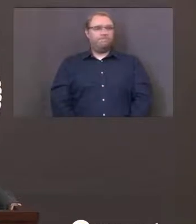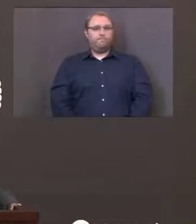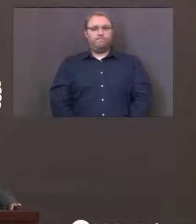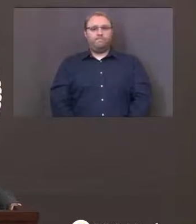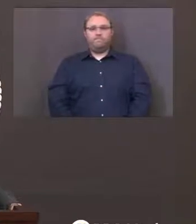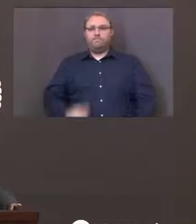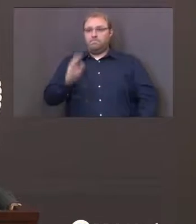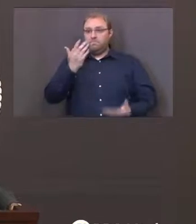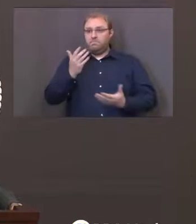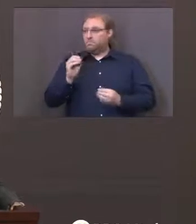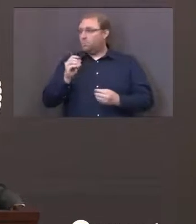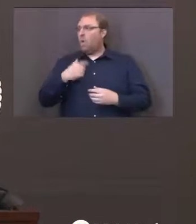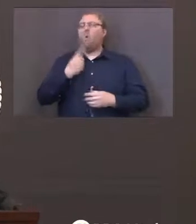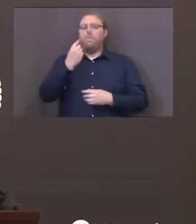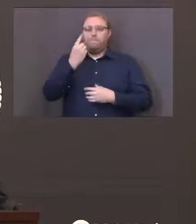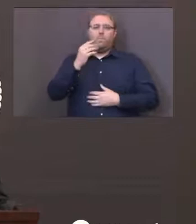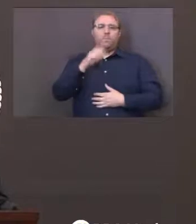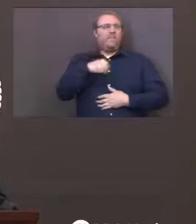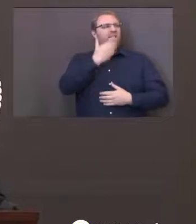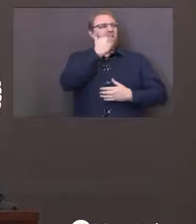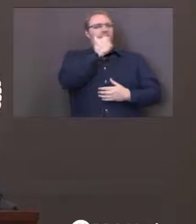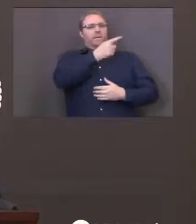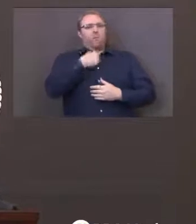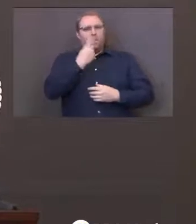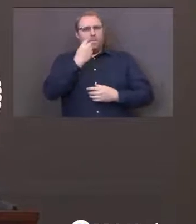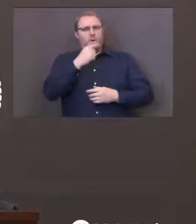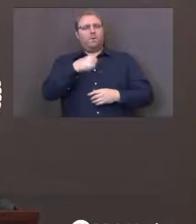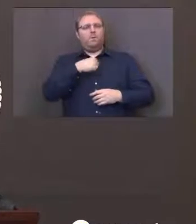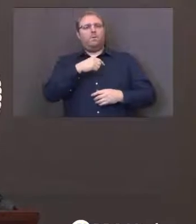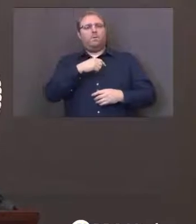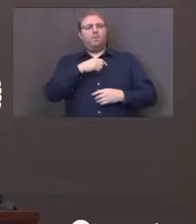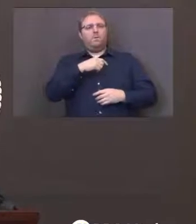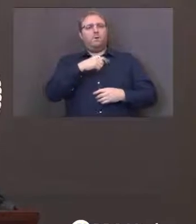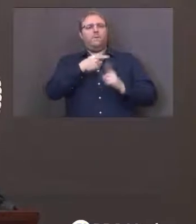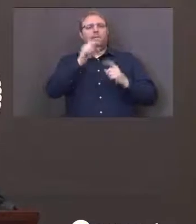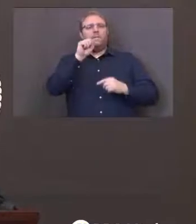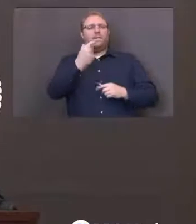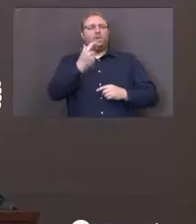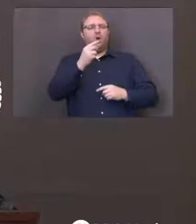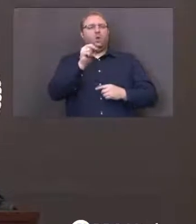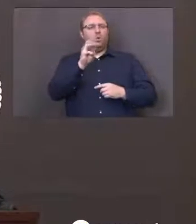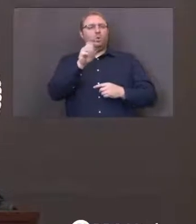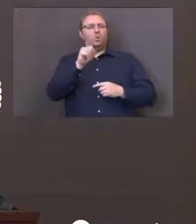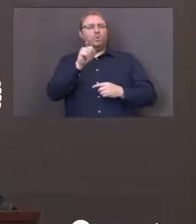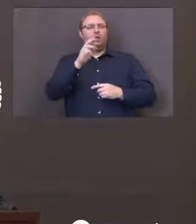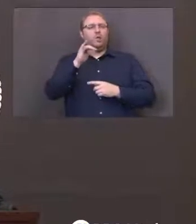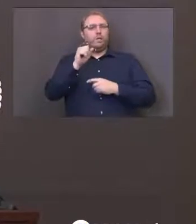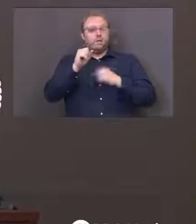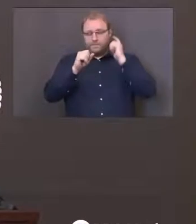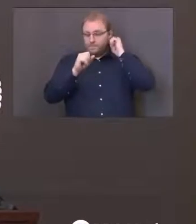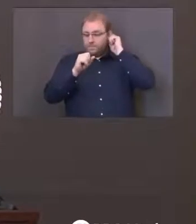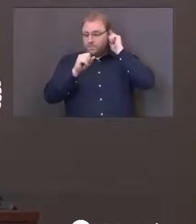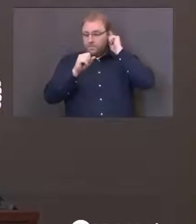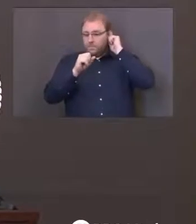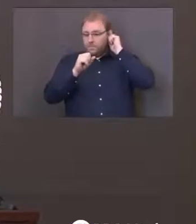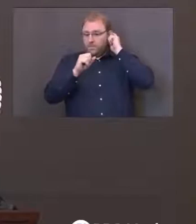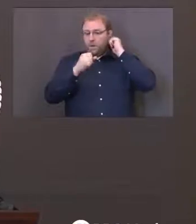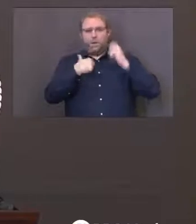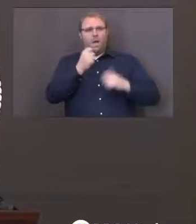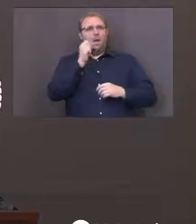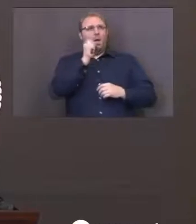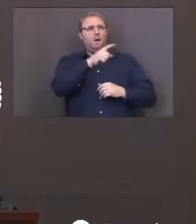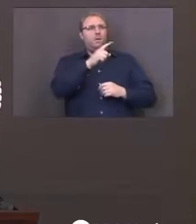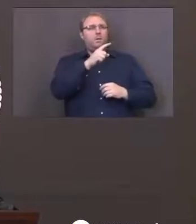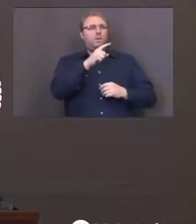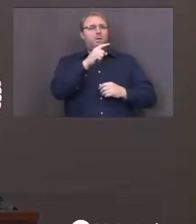No question? Yes, thank you. Okay. Thank you, Governor. This is Chris True with St. George News. And this is a question for you, and